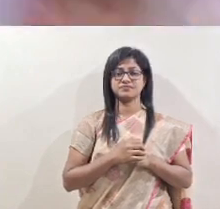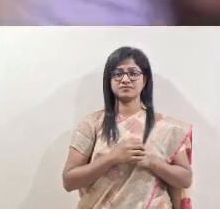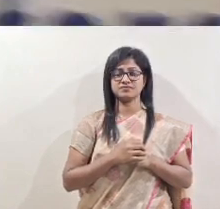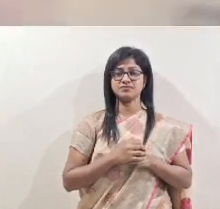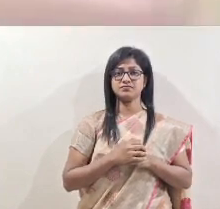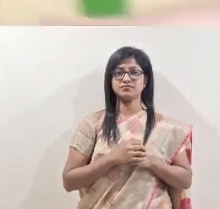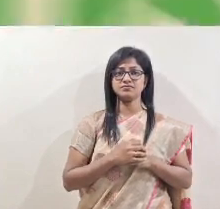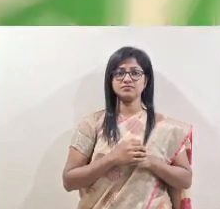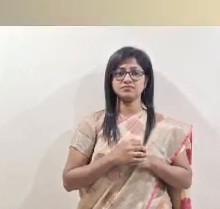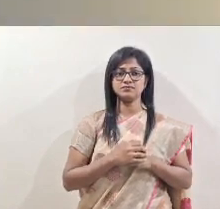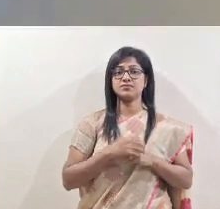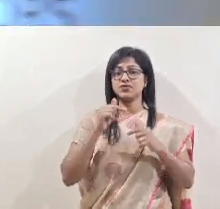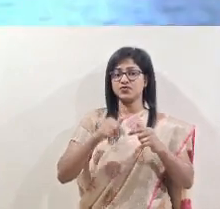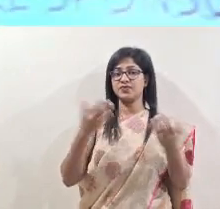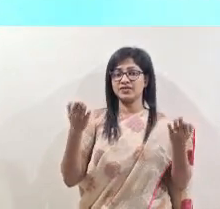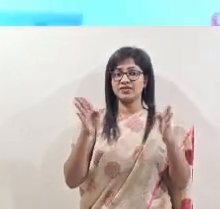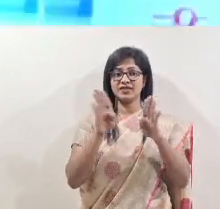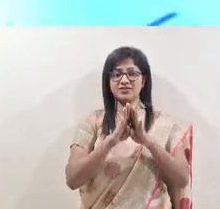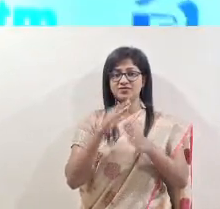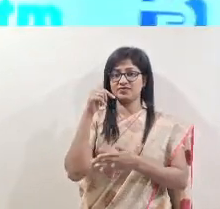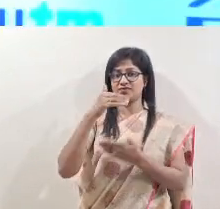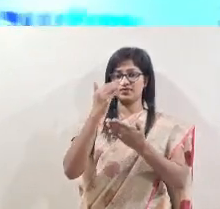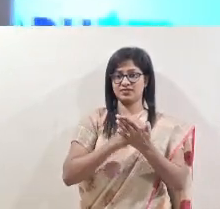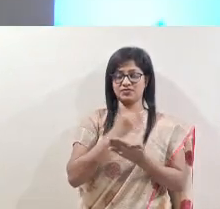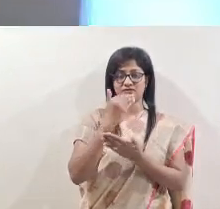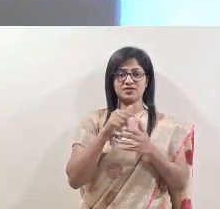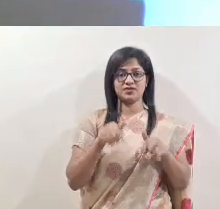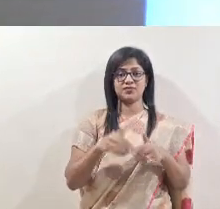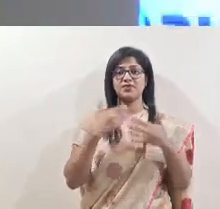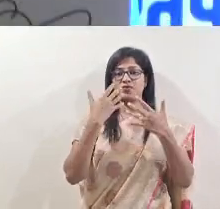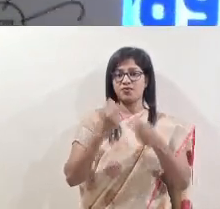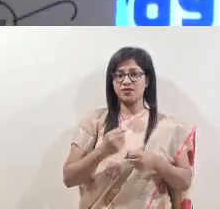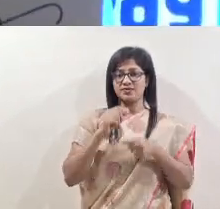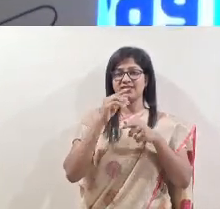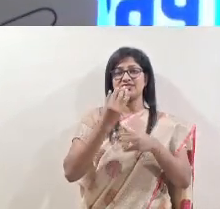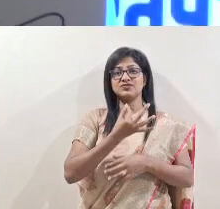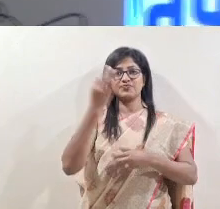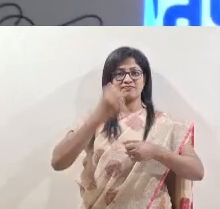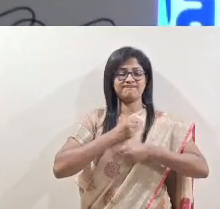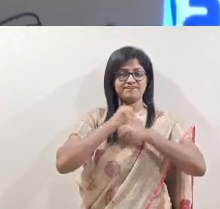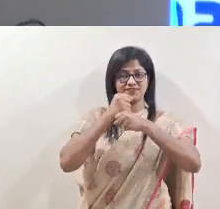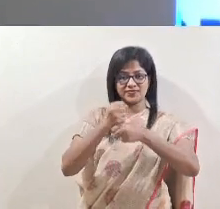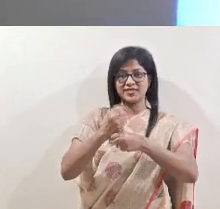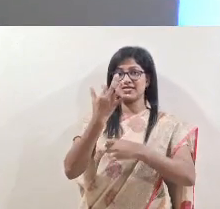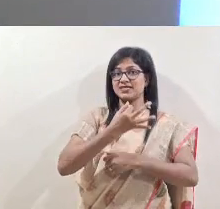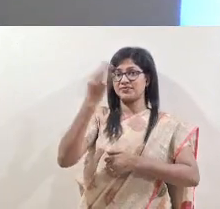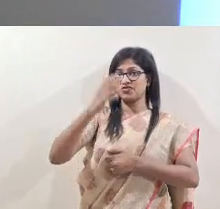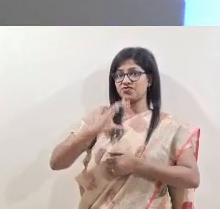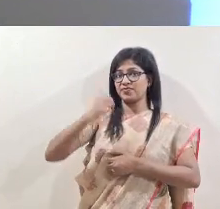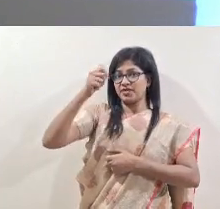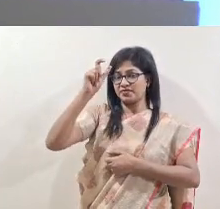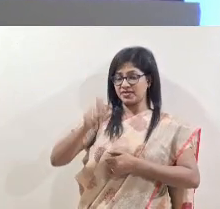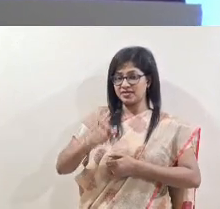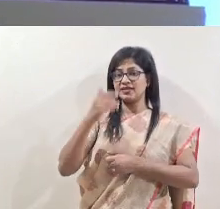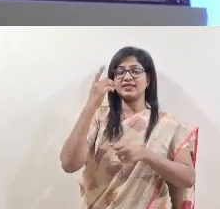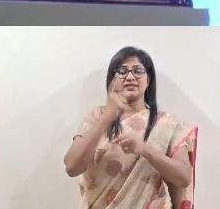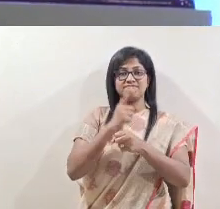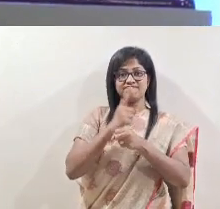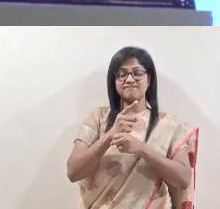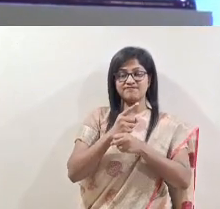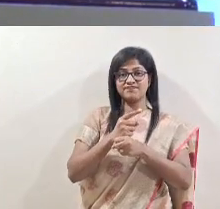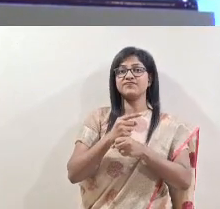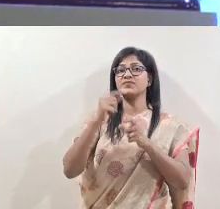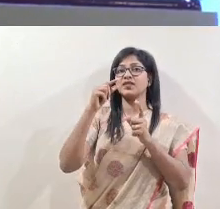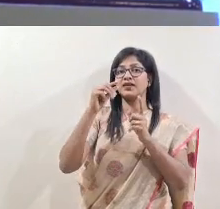To conclude this event, I would like to present a special moment to our esteemed chairperson, Professor Mir, on behalf of